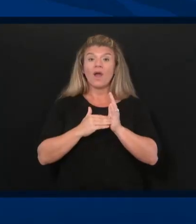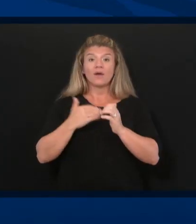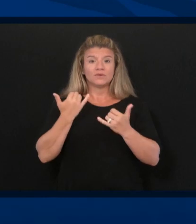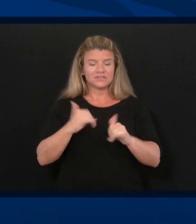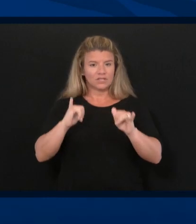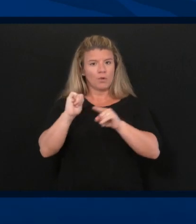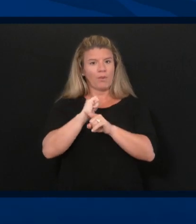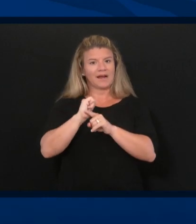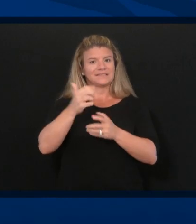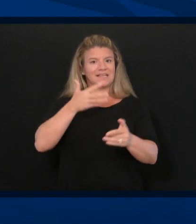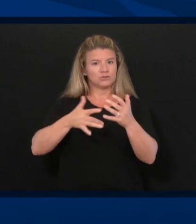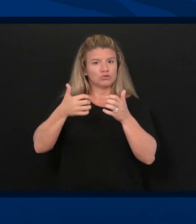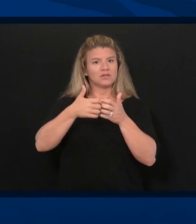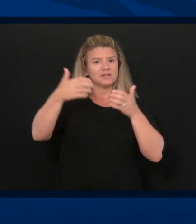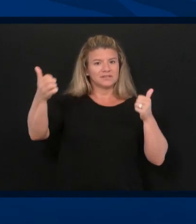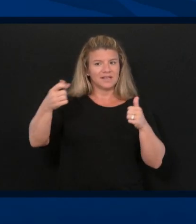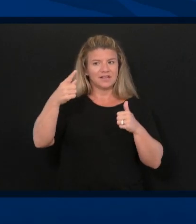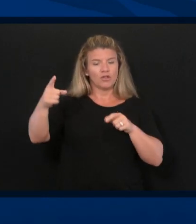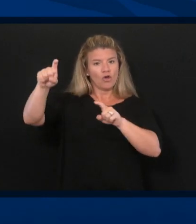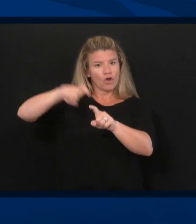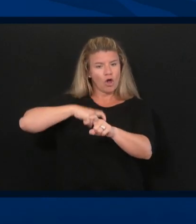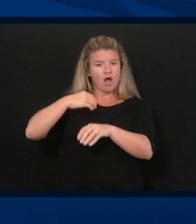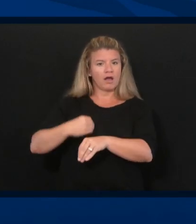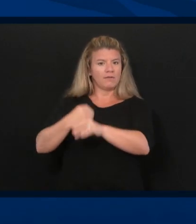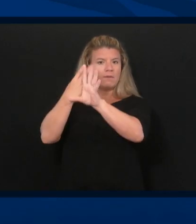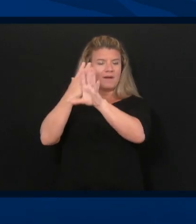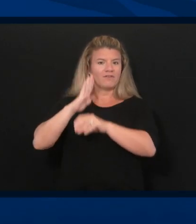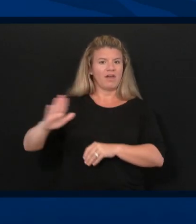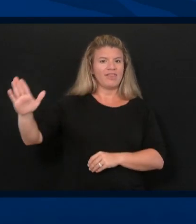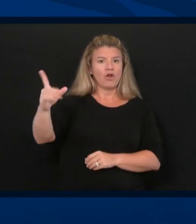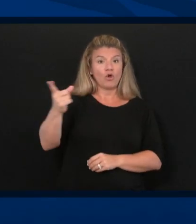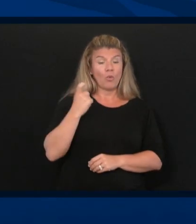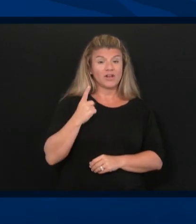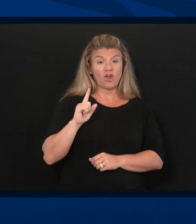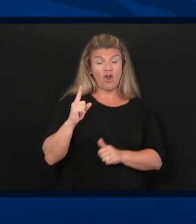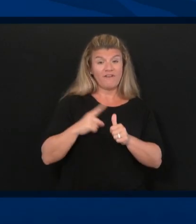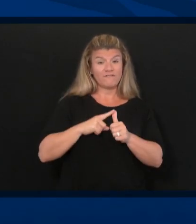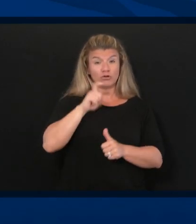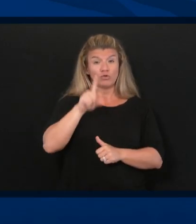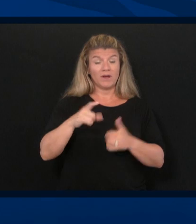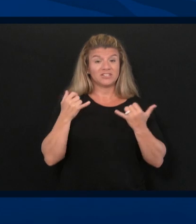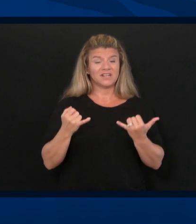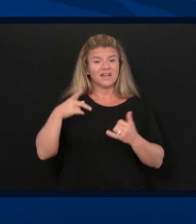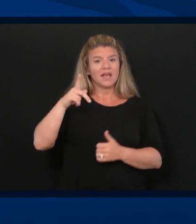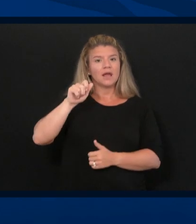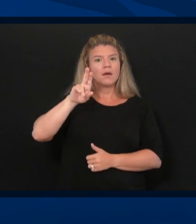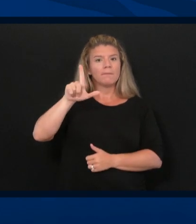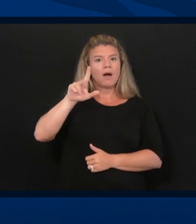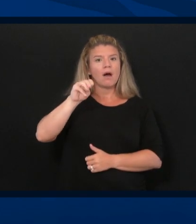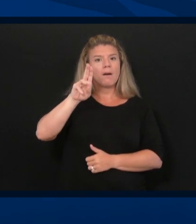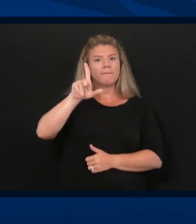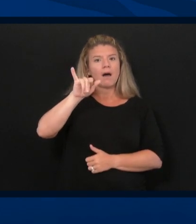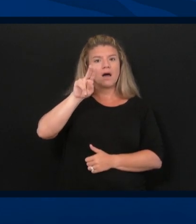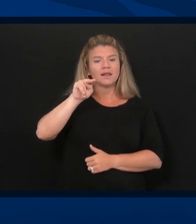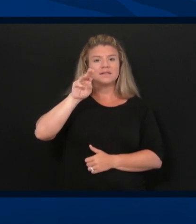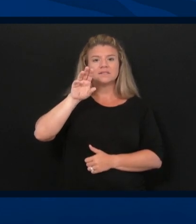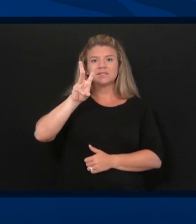with media members joining us virtually to practice good social distancing. The first questioner we have today is Paul Mullen with